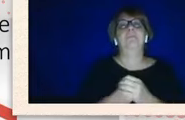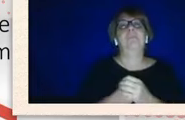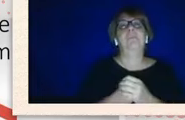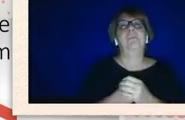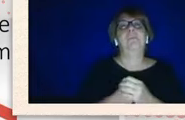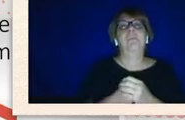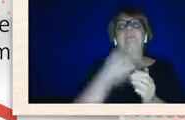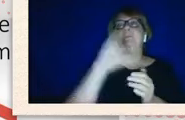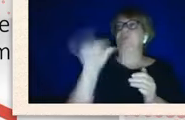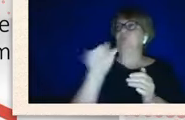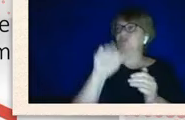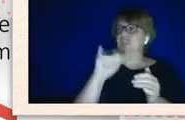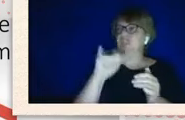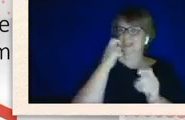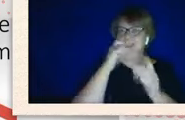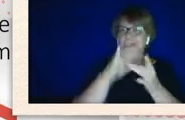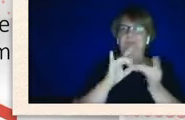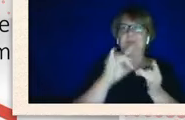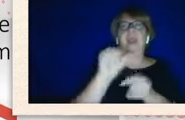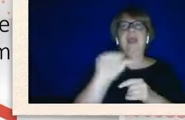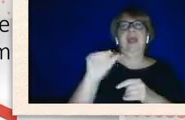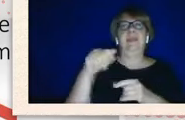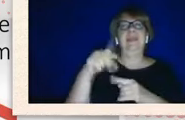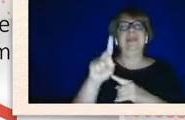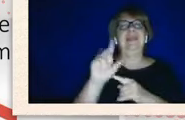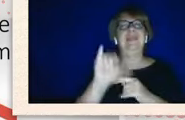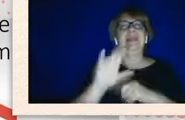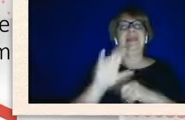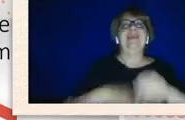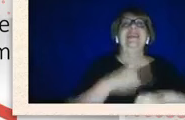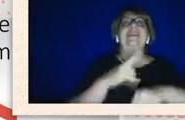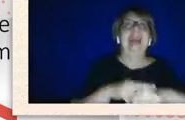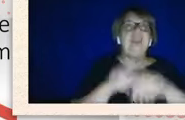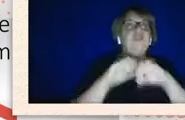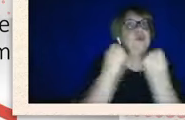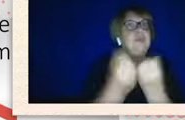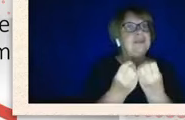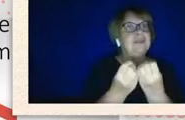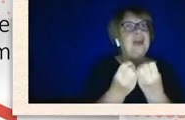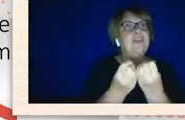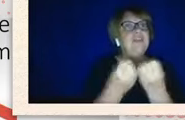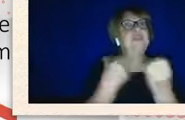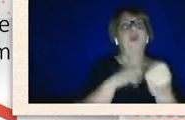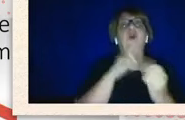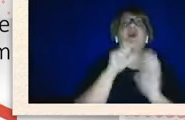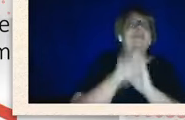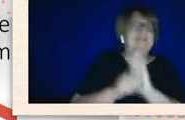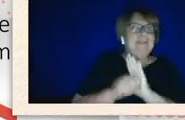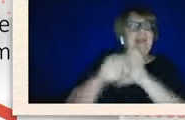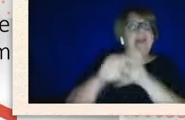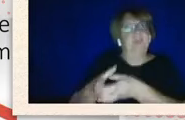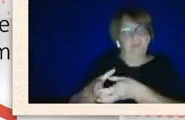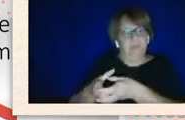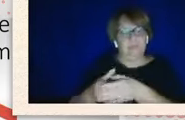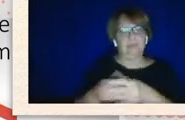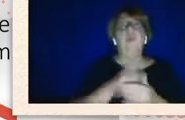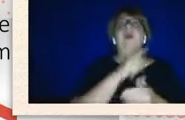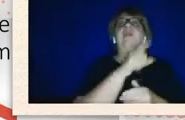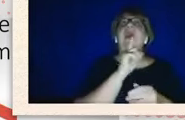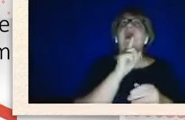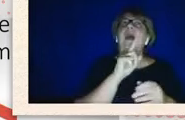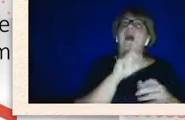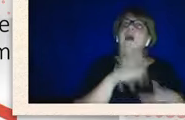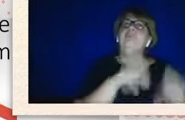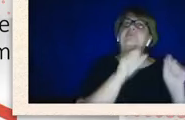about AAPD, that's our national organization that we're the state chapter of. They're doing a 2-day